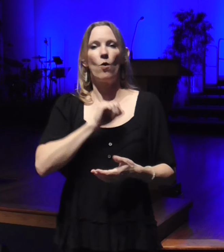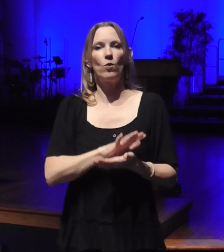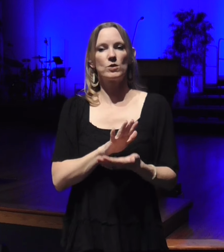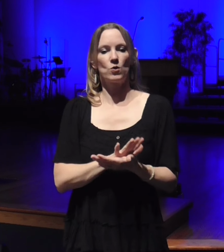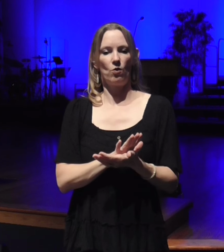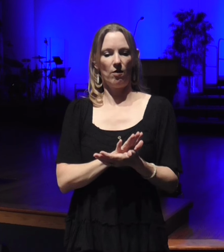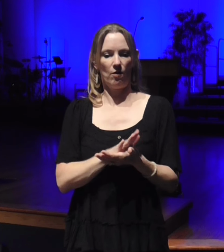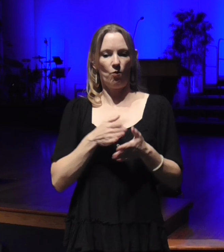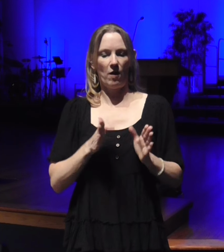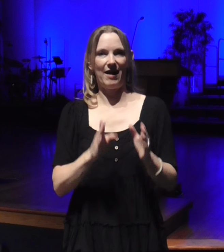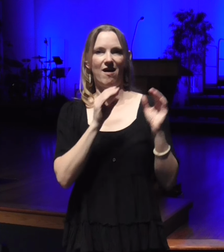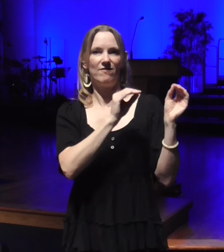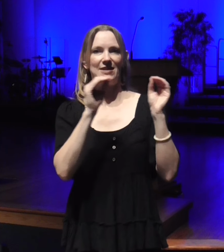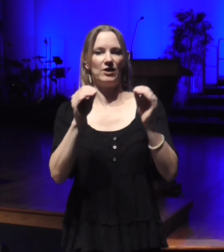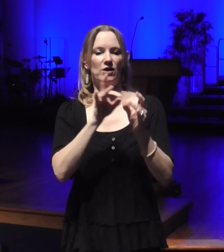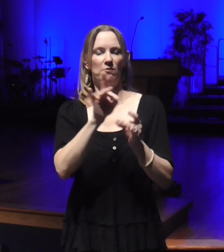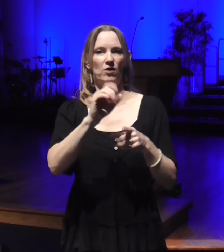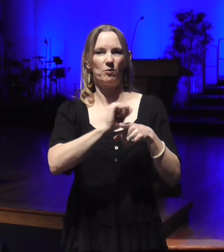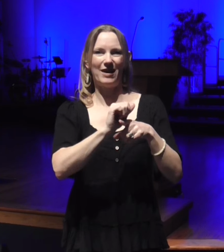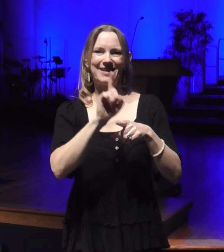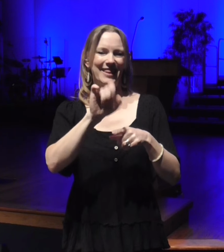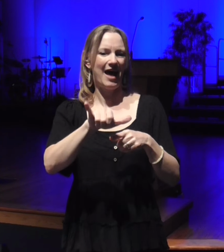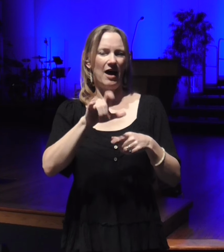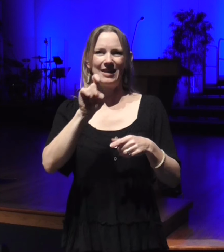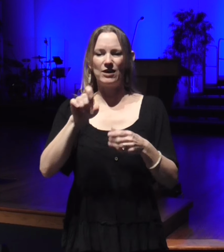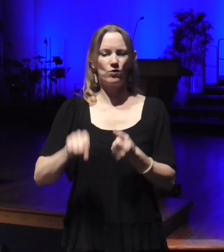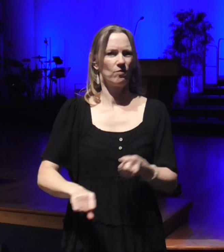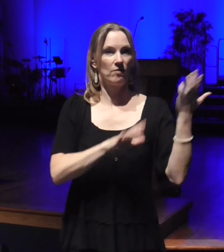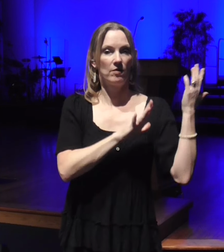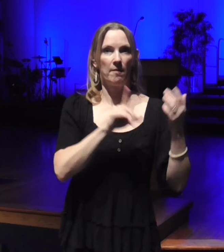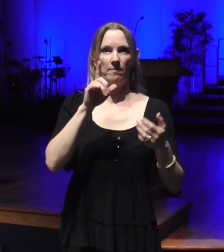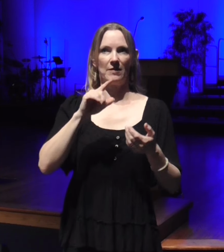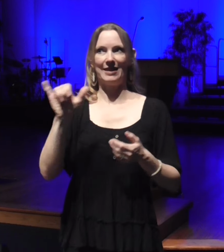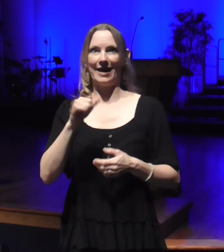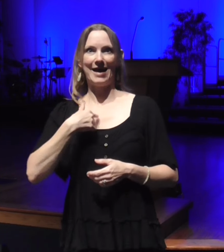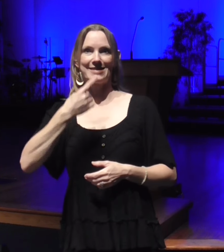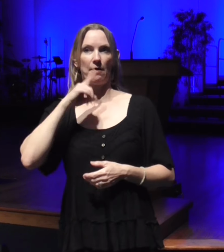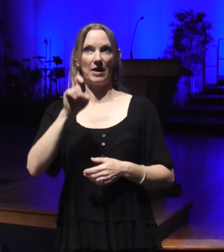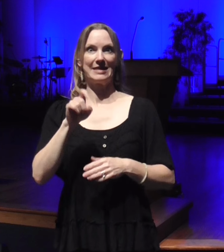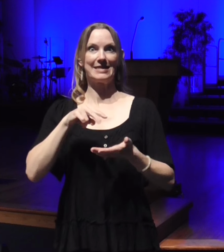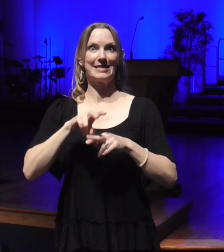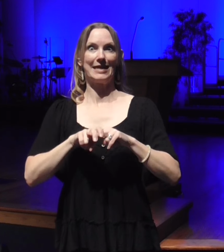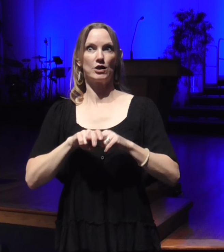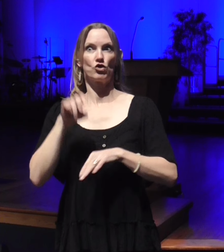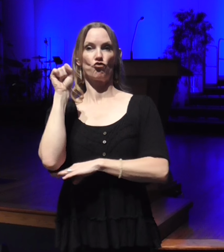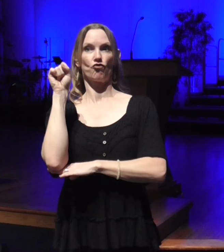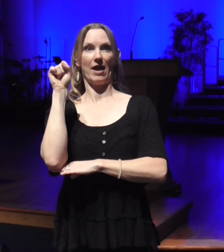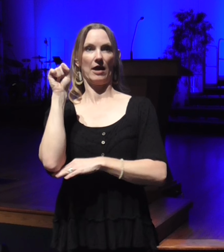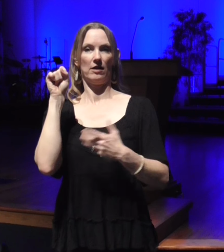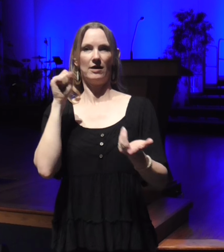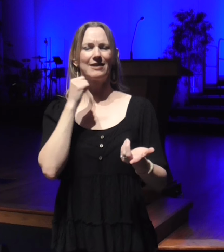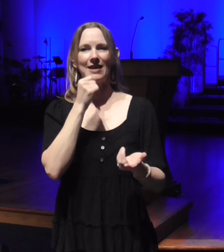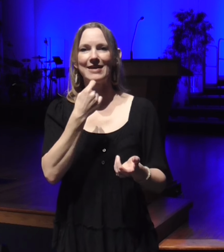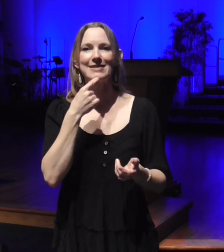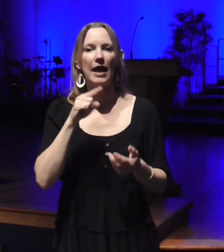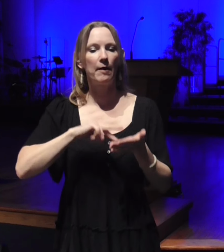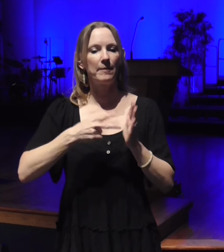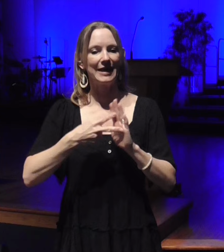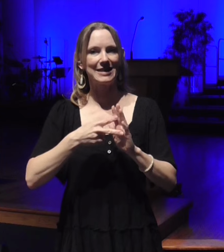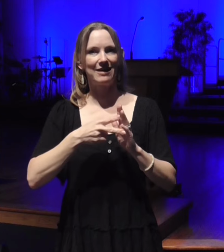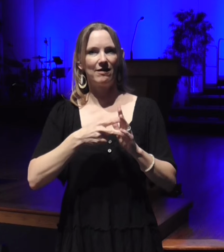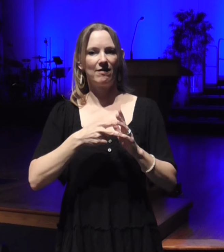way of teaching spiritual practice out. Like I was saying, sit up straight. What does that say to you? It doesn't say be firm.